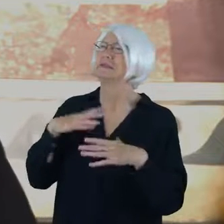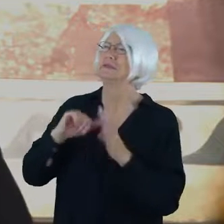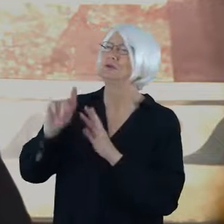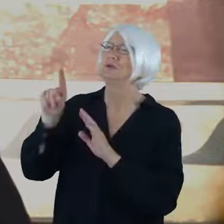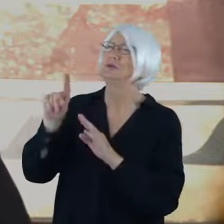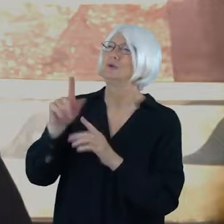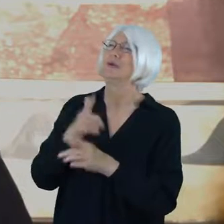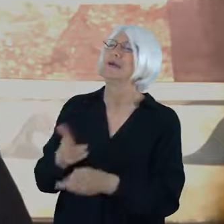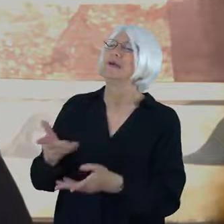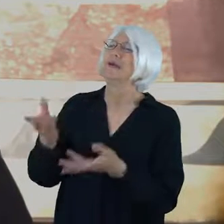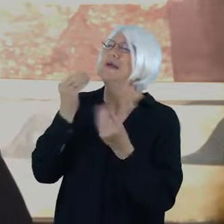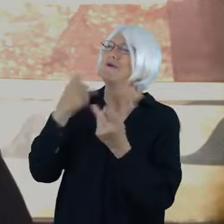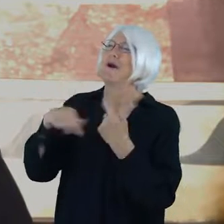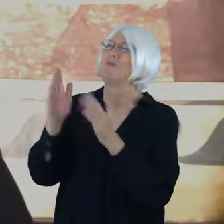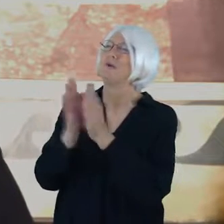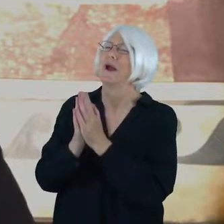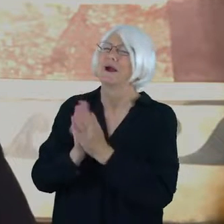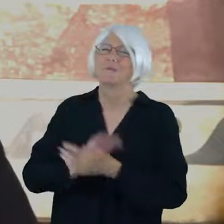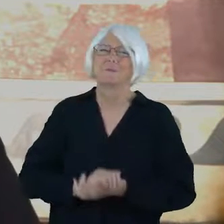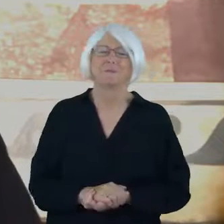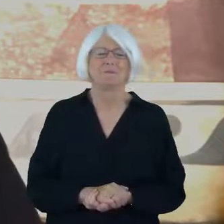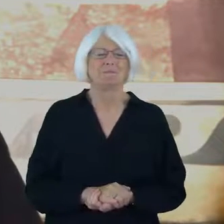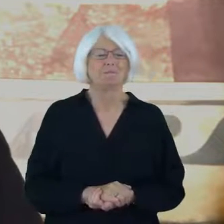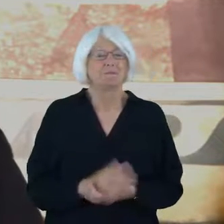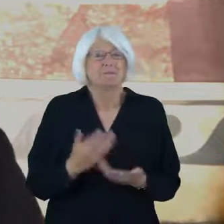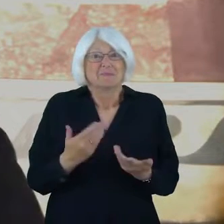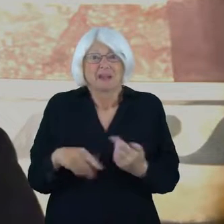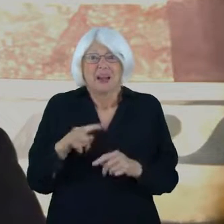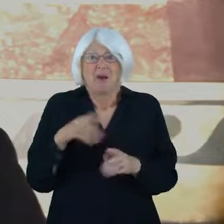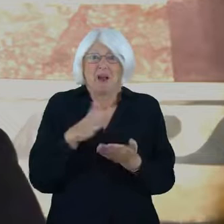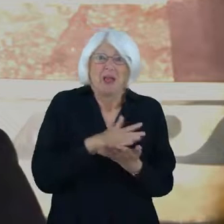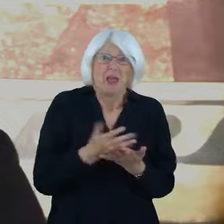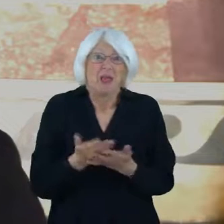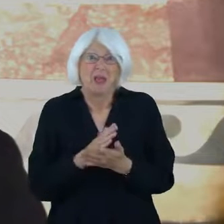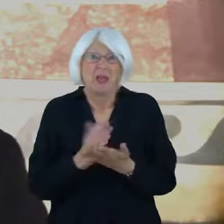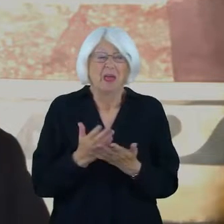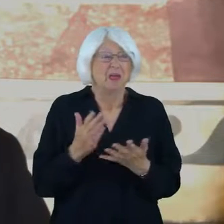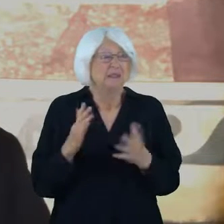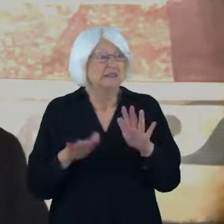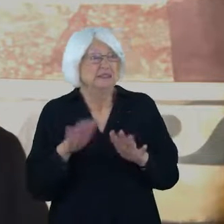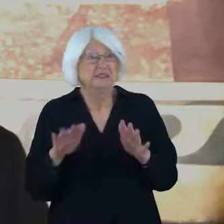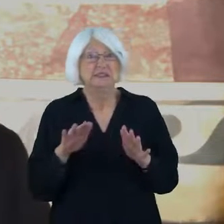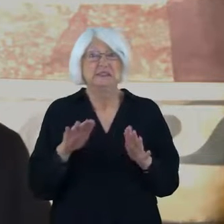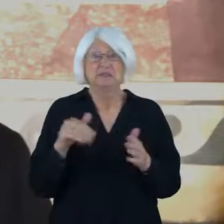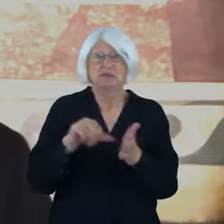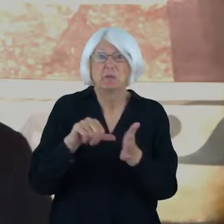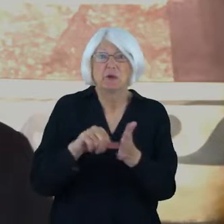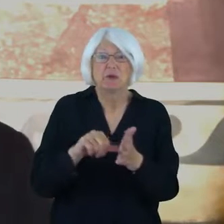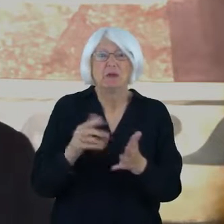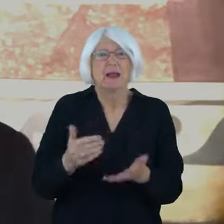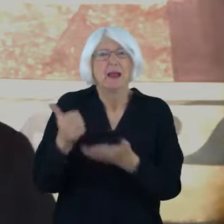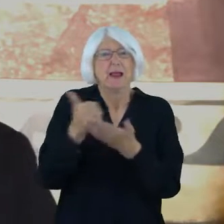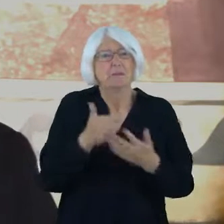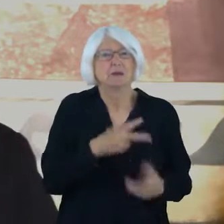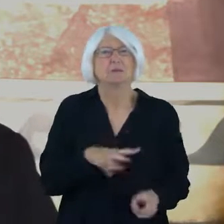mercy, hear our prayer. In all our doubts, uncertainties, and troubles, Lord, help us to hear